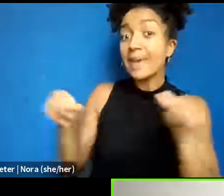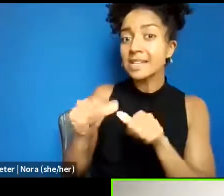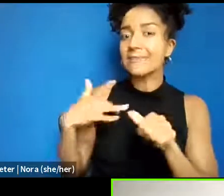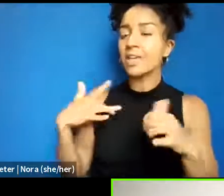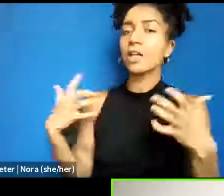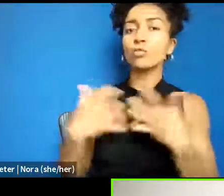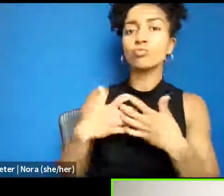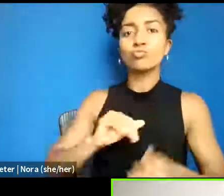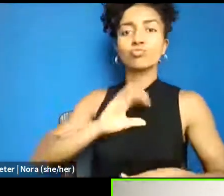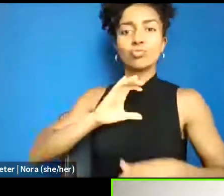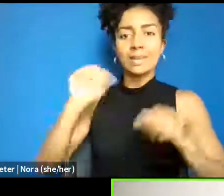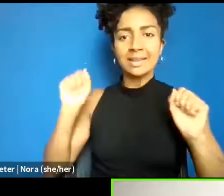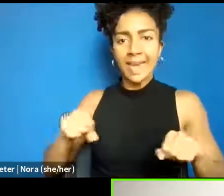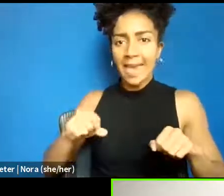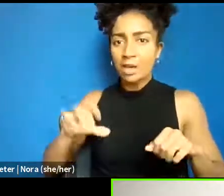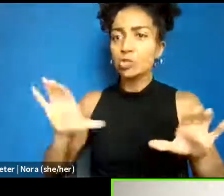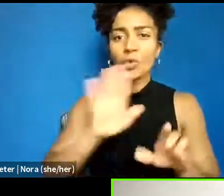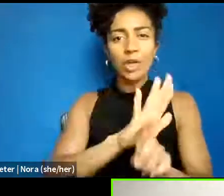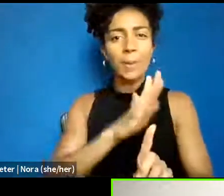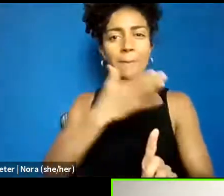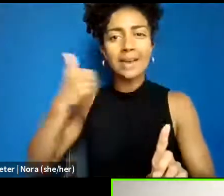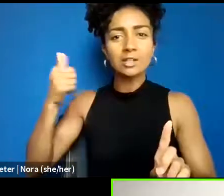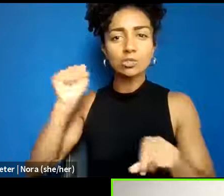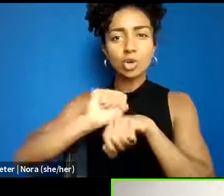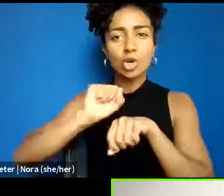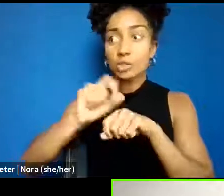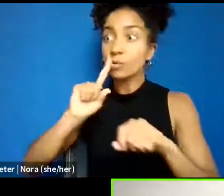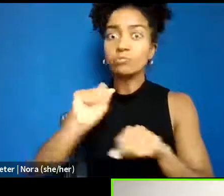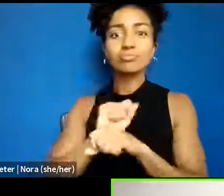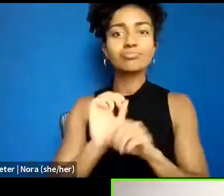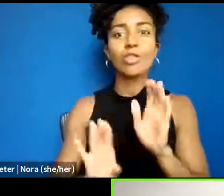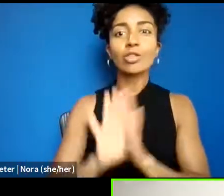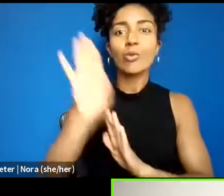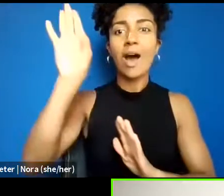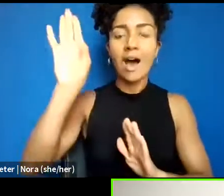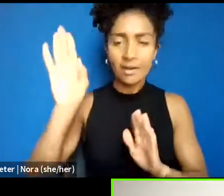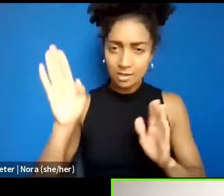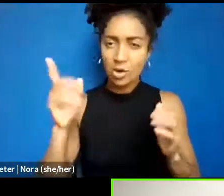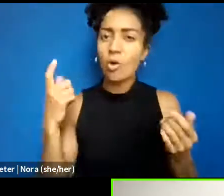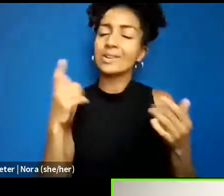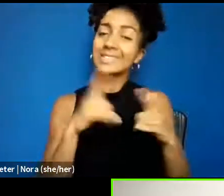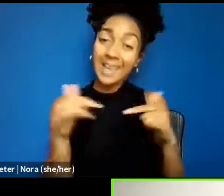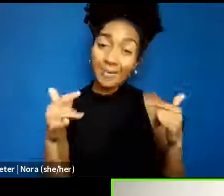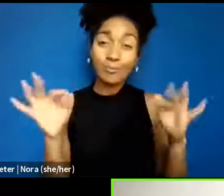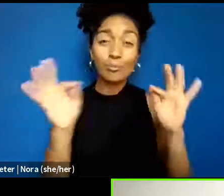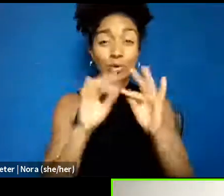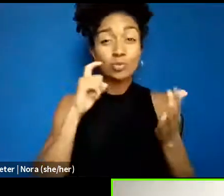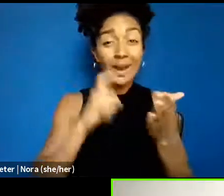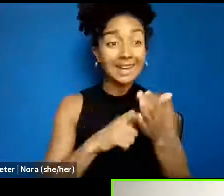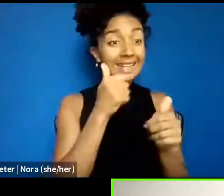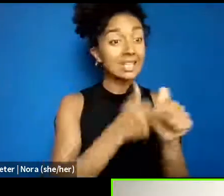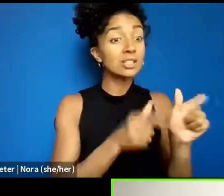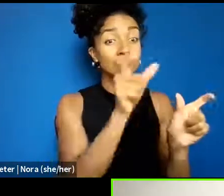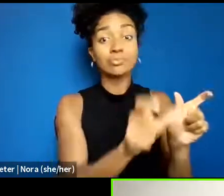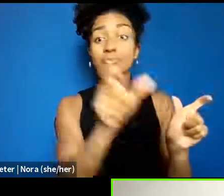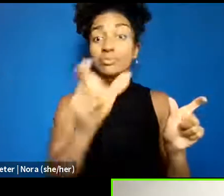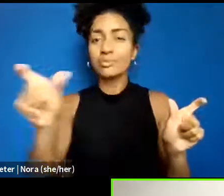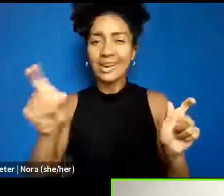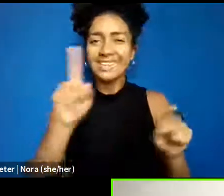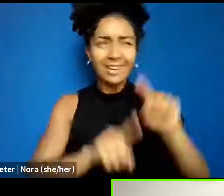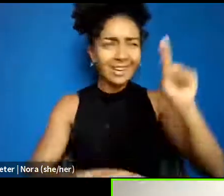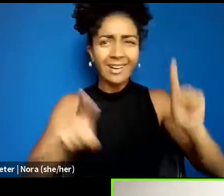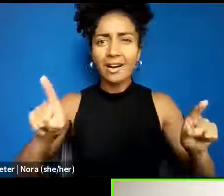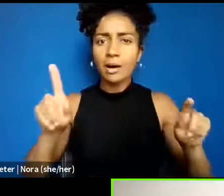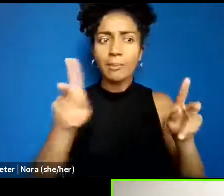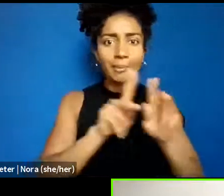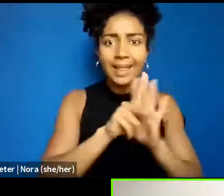thrive. And you have to also recognize that people are coming from different places and people have not had all the access